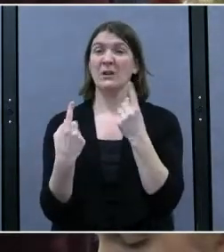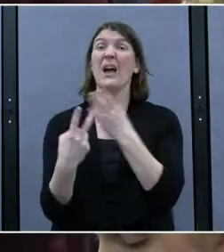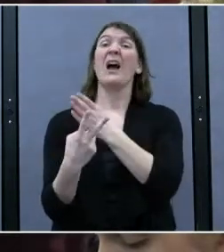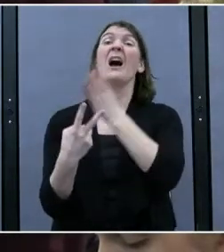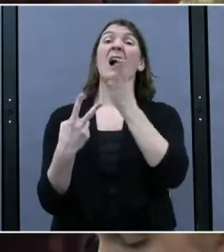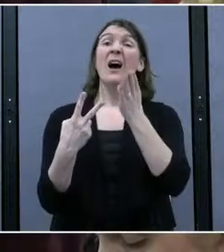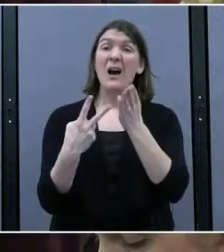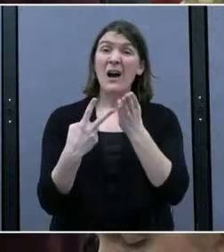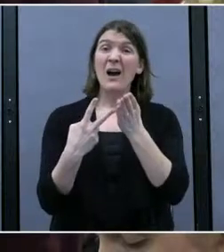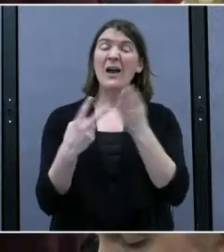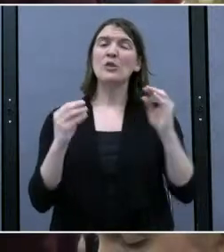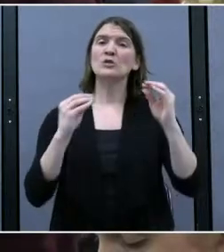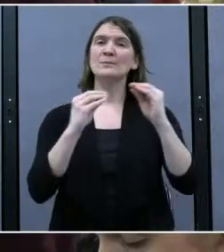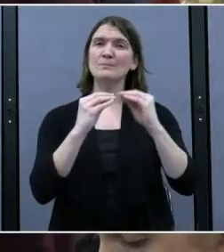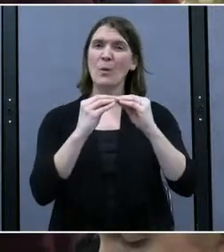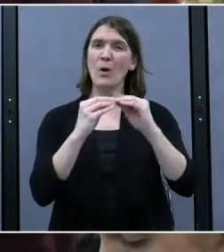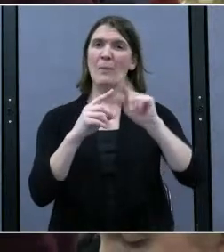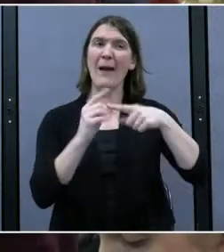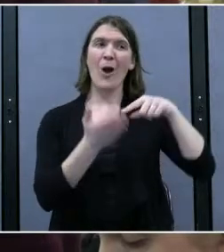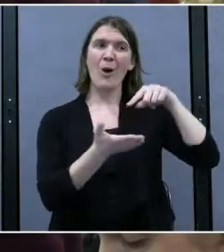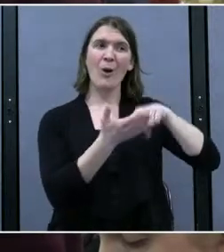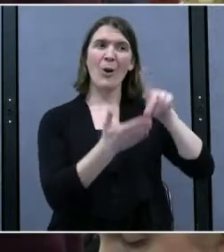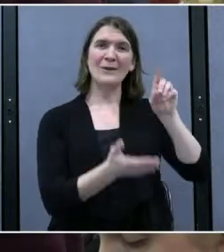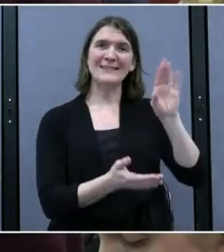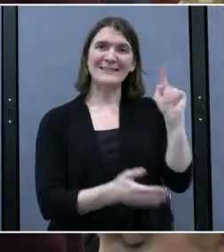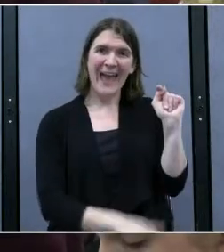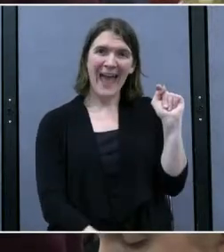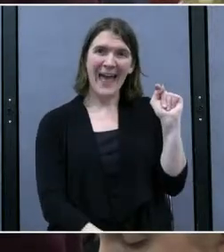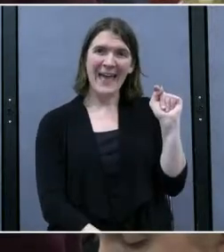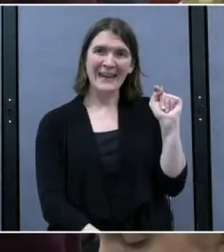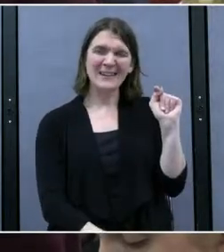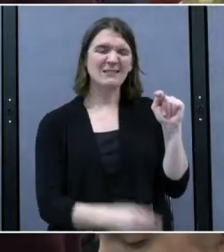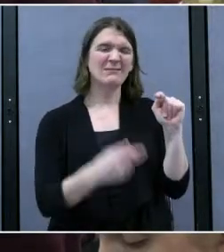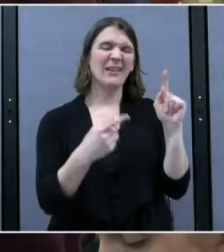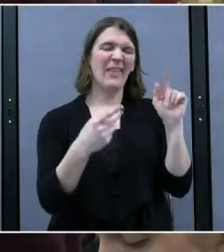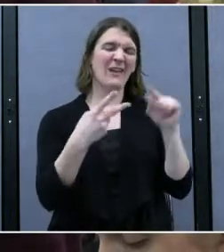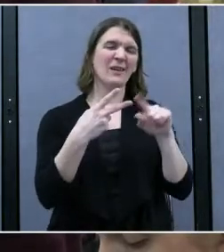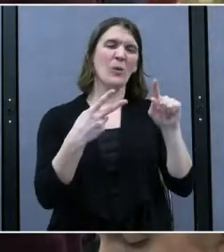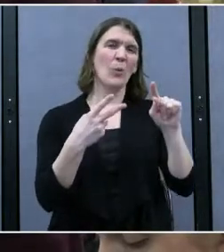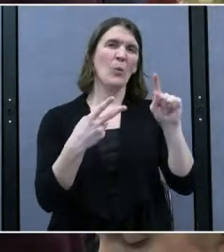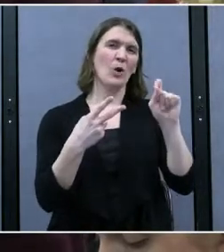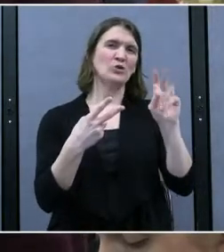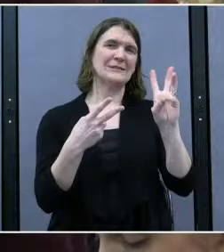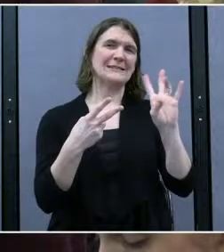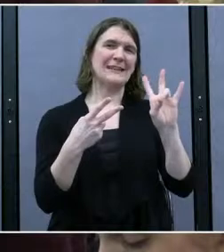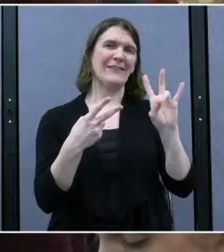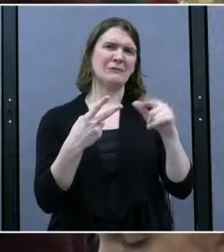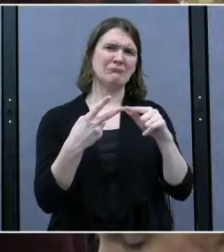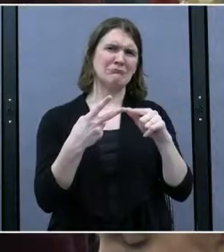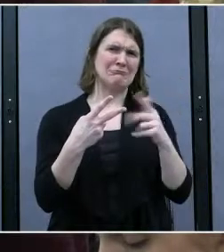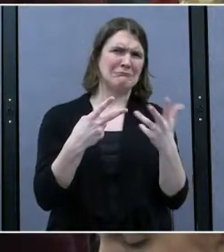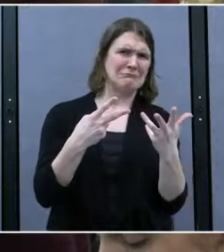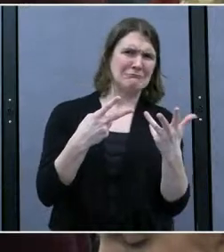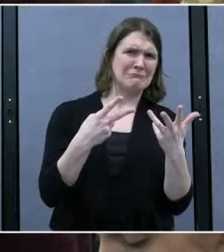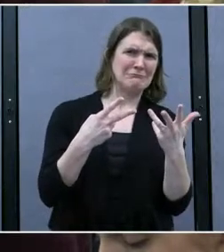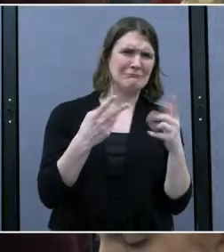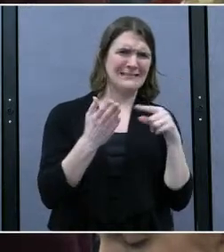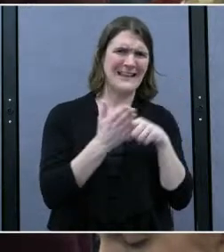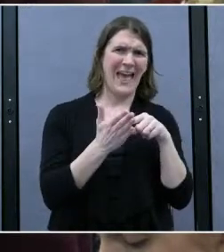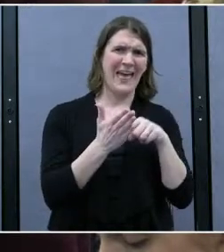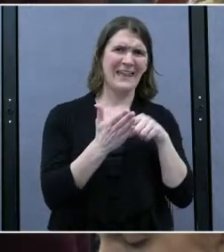more about debt on 167, which